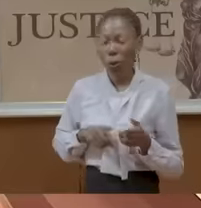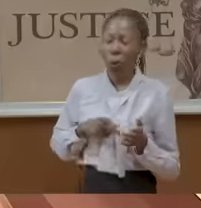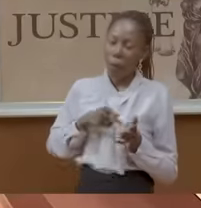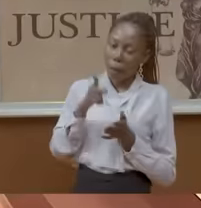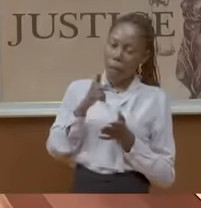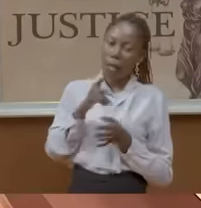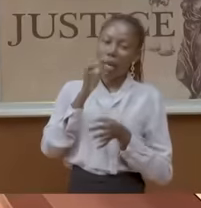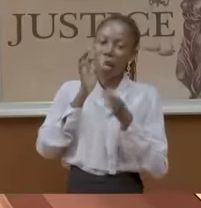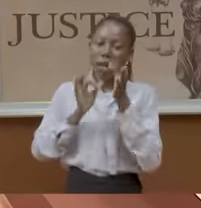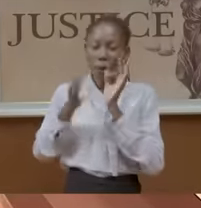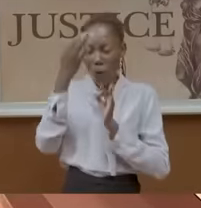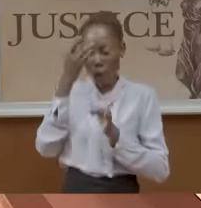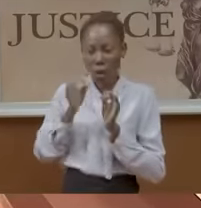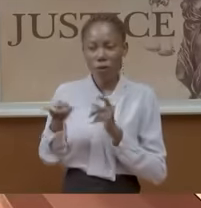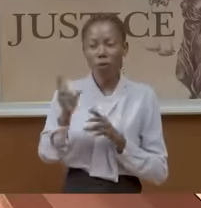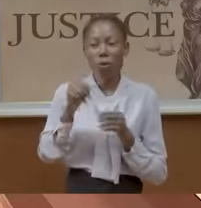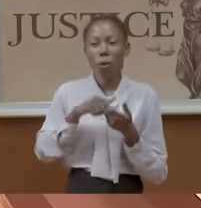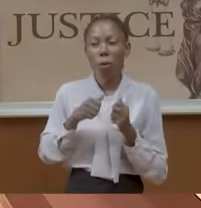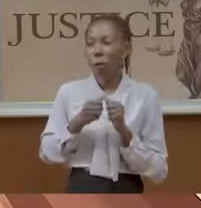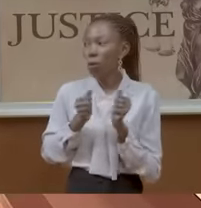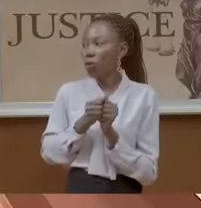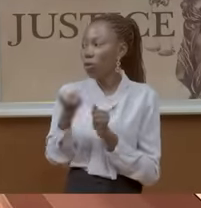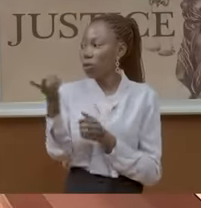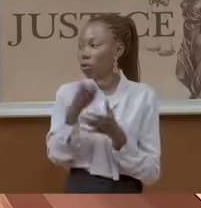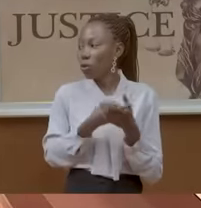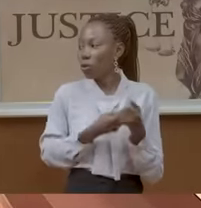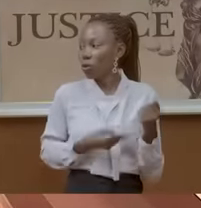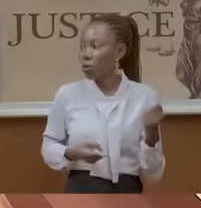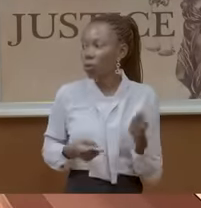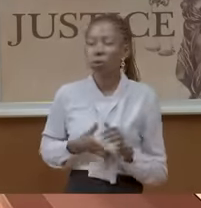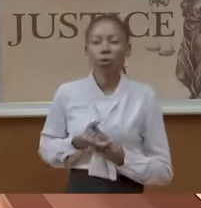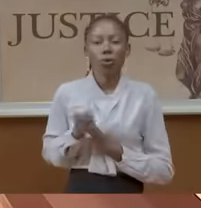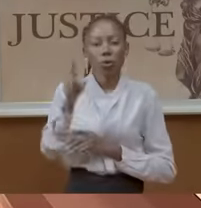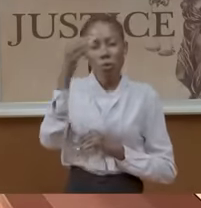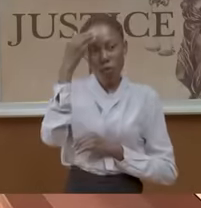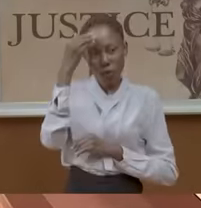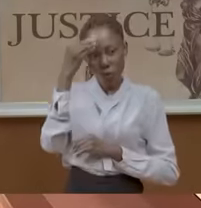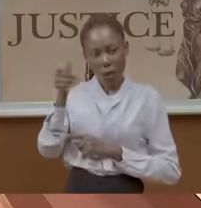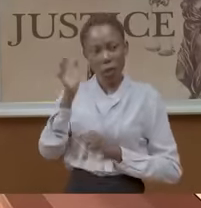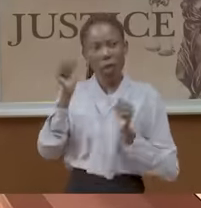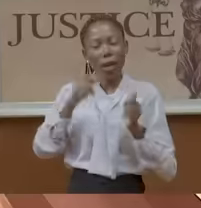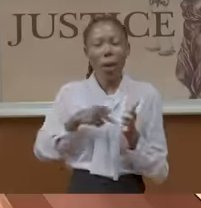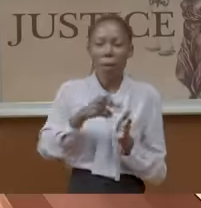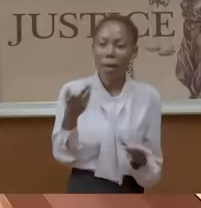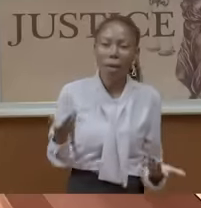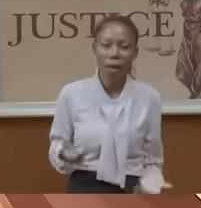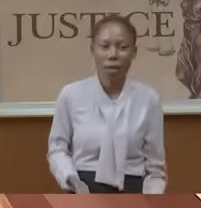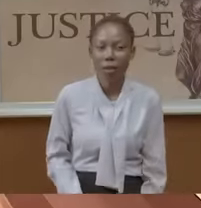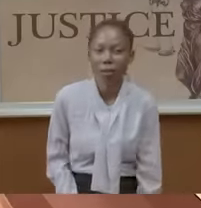such that if there is no issue between the two of you and you are living together, you know that's the kind of school he will conveniently put the children